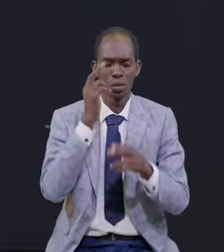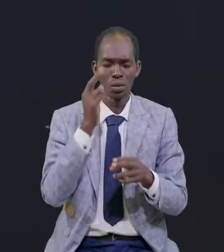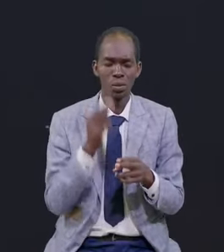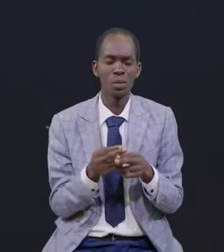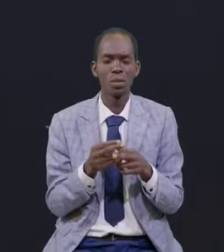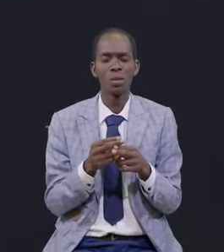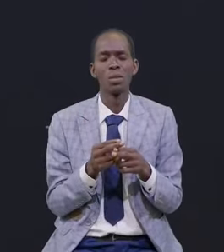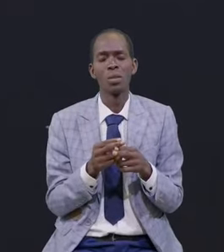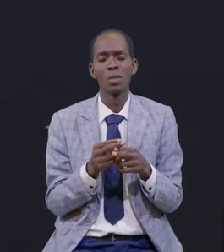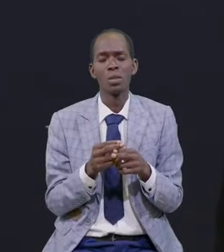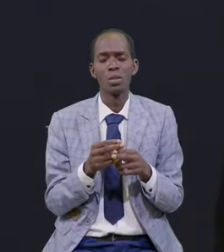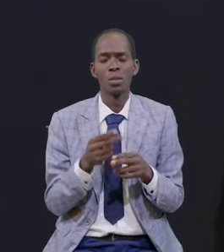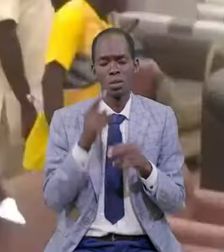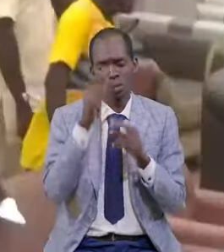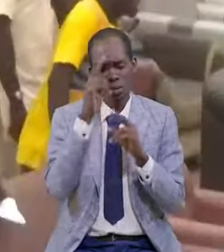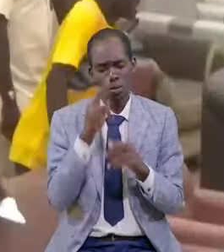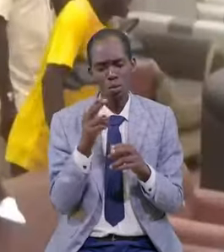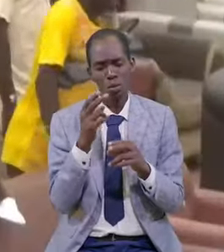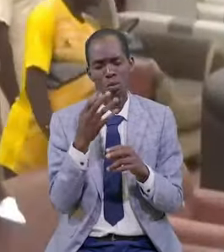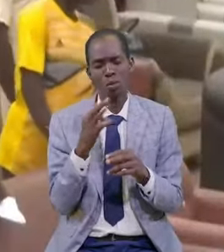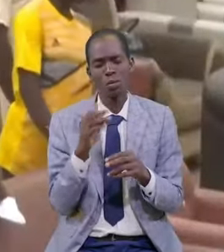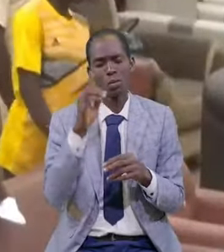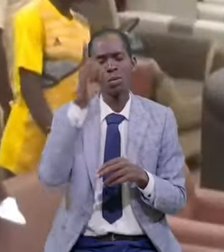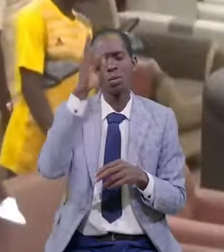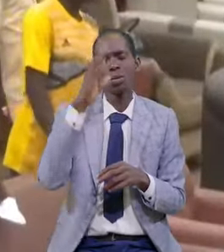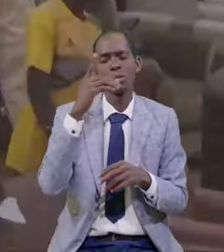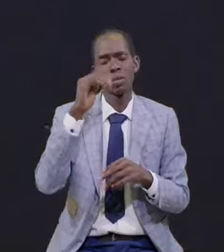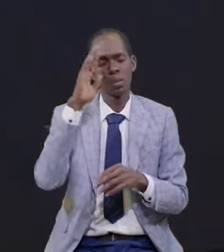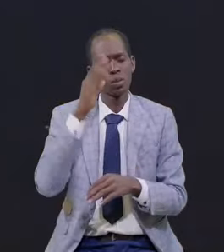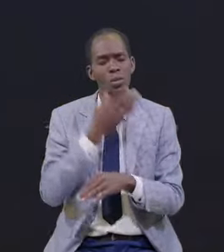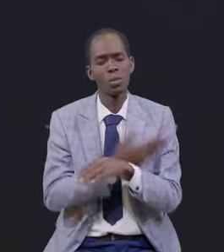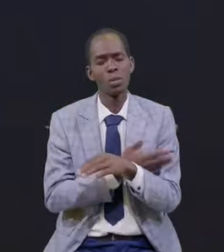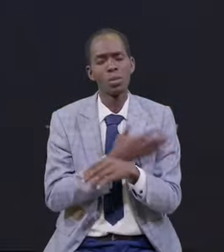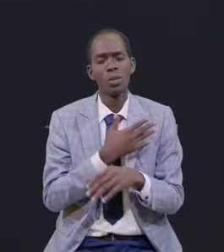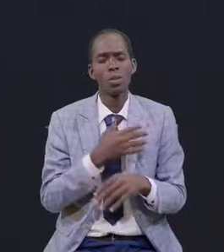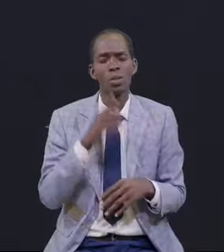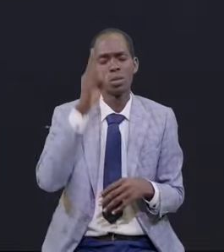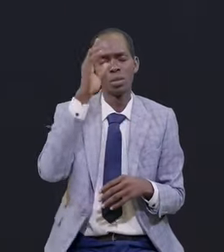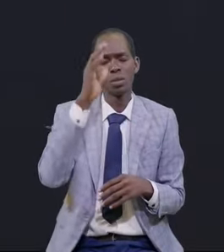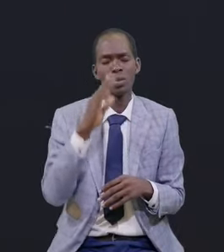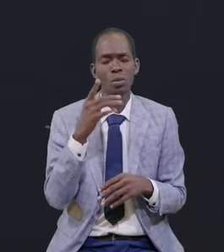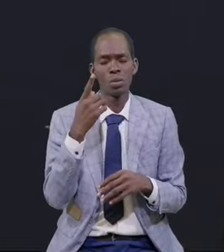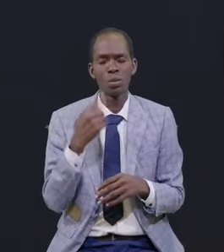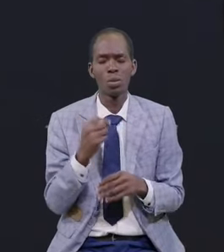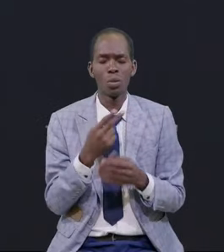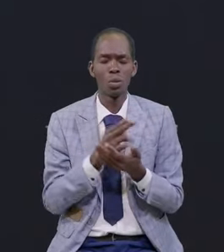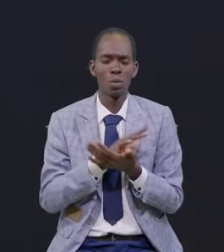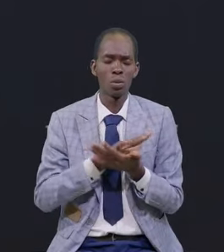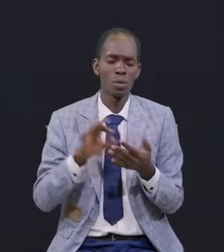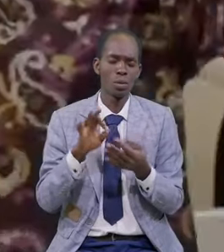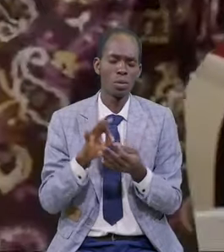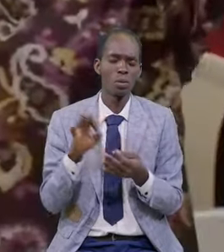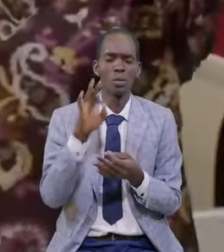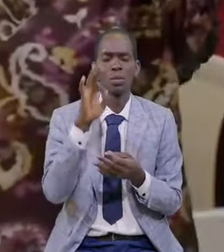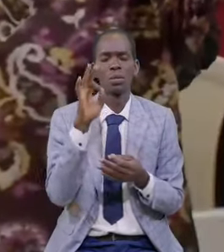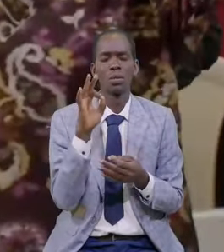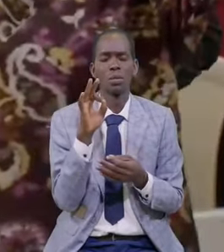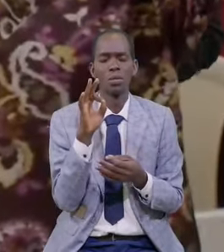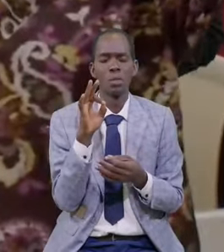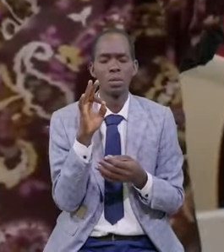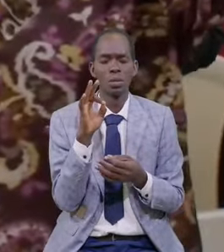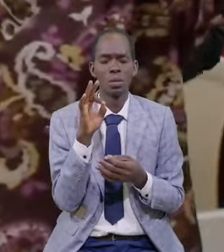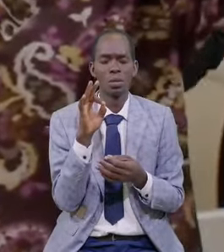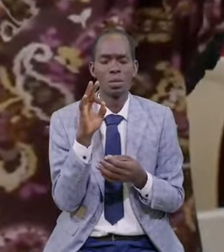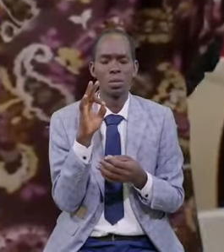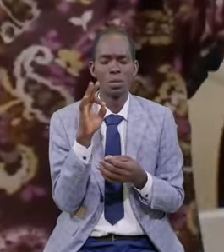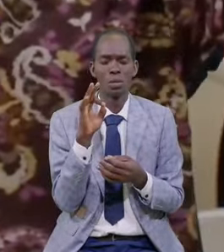the son and God the Holy Spirit give